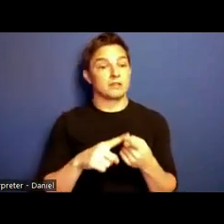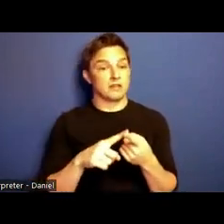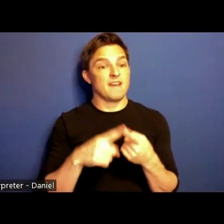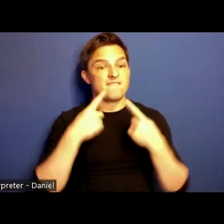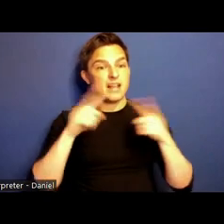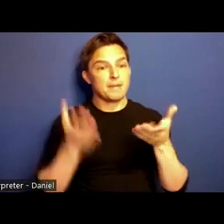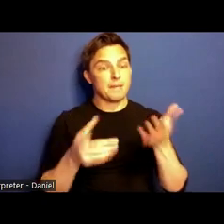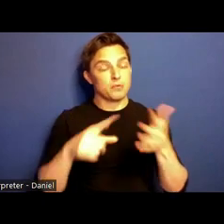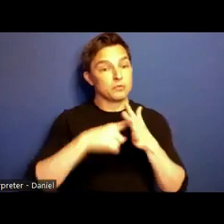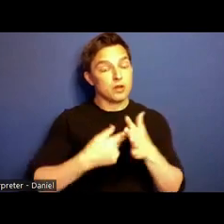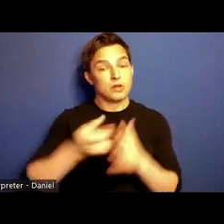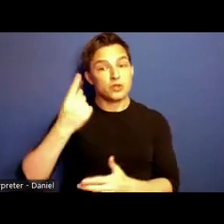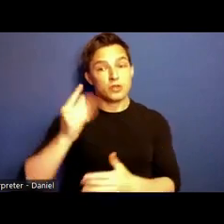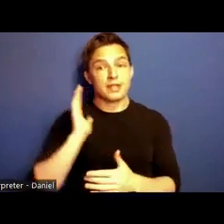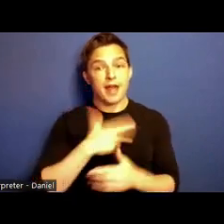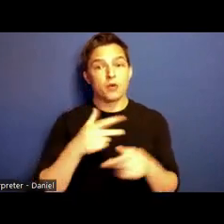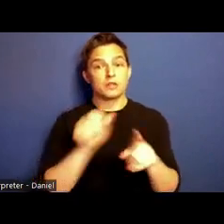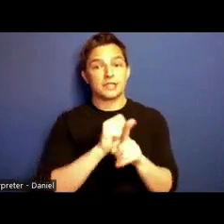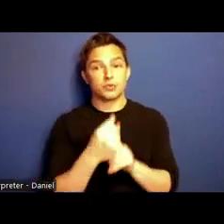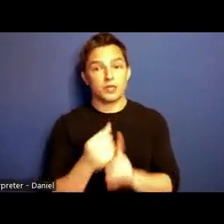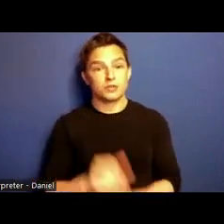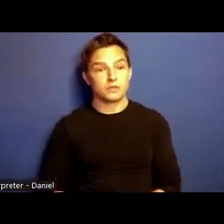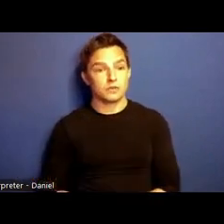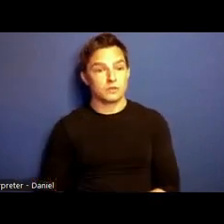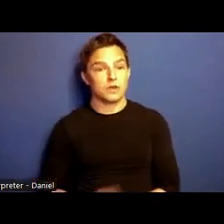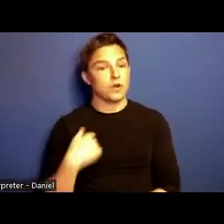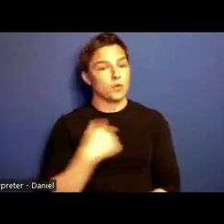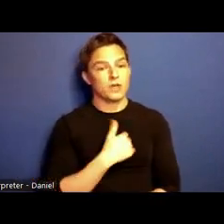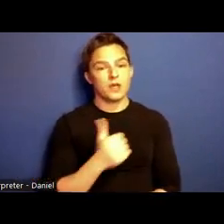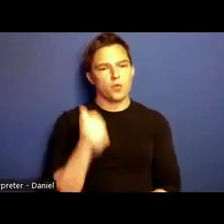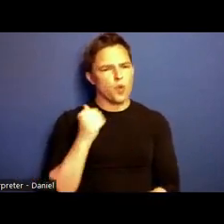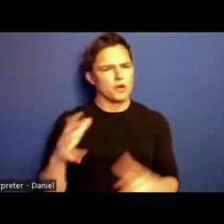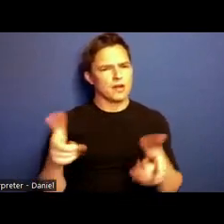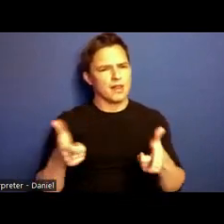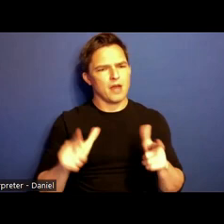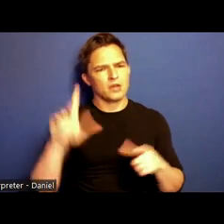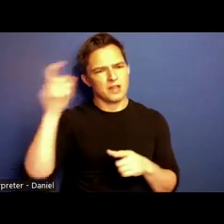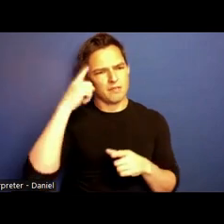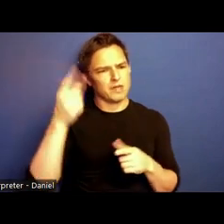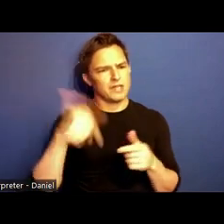begin to understand our position. We will no longer allow the government to